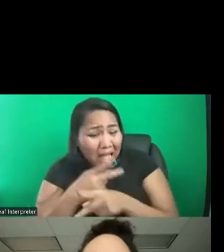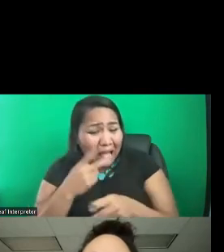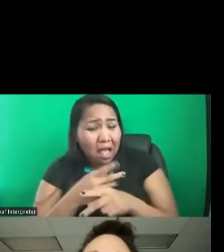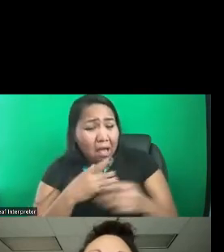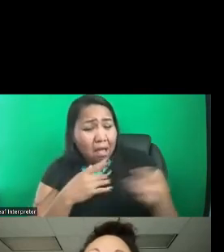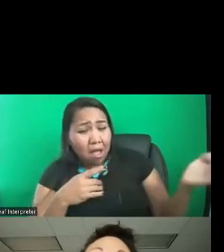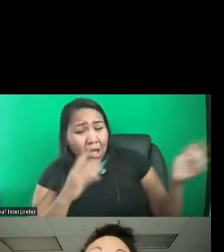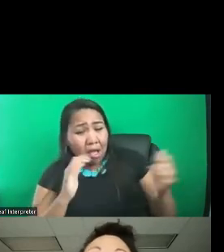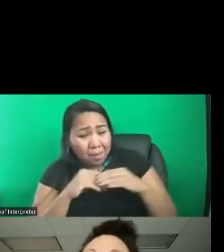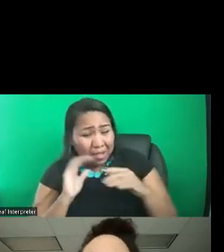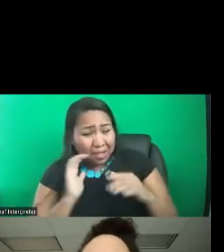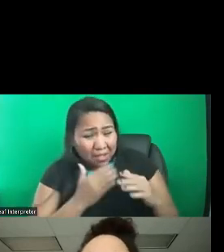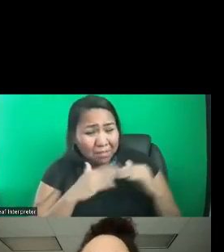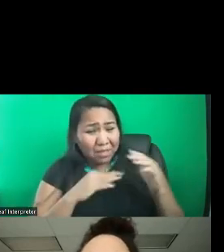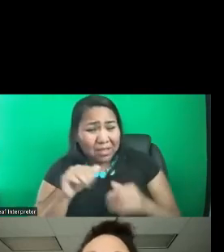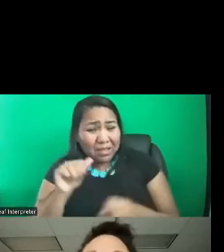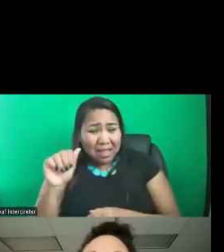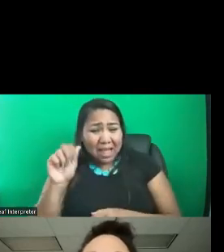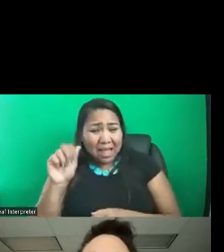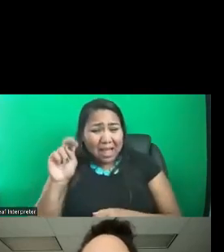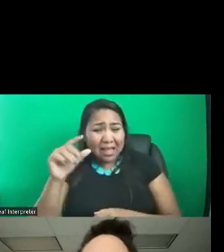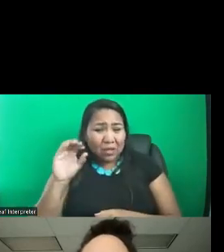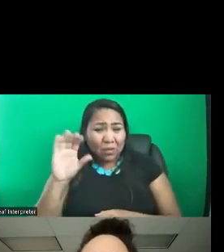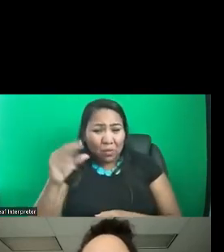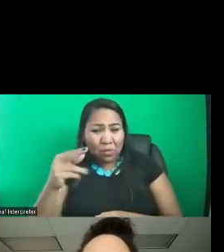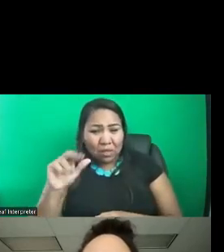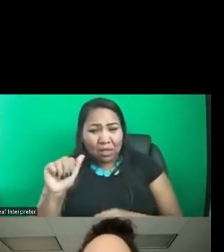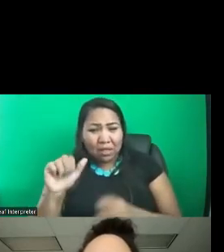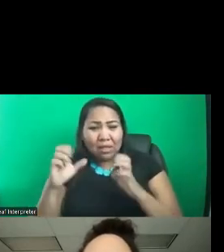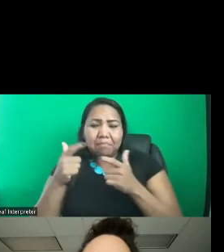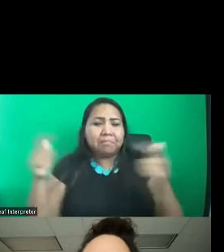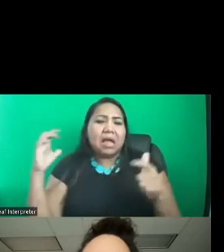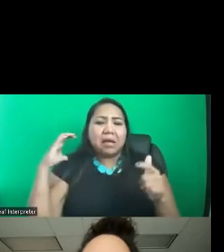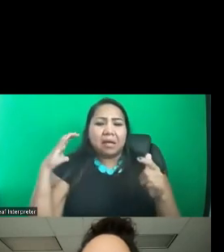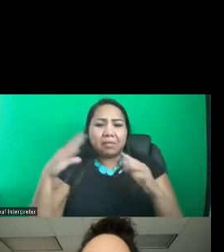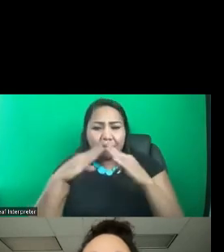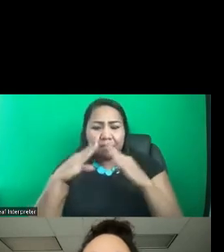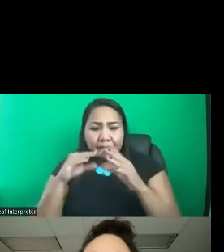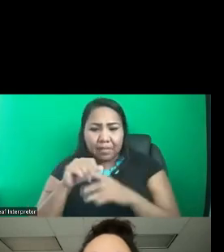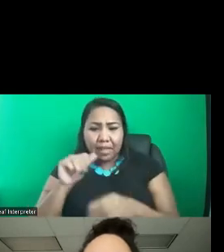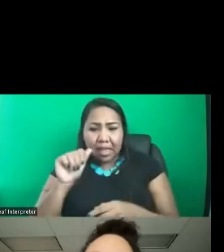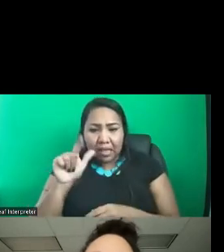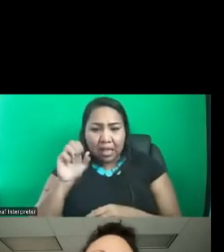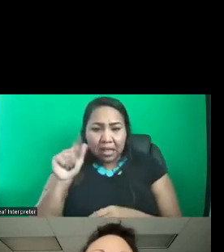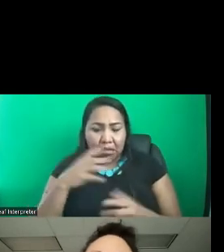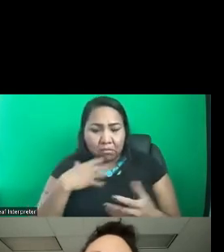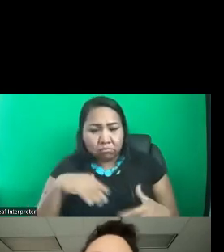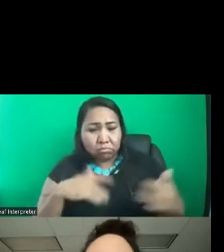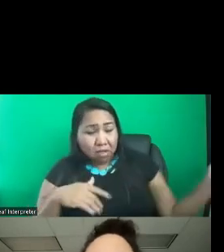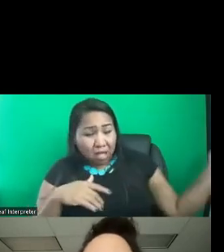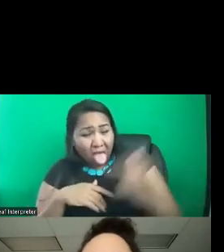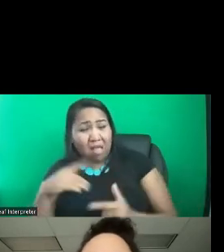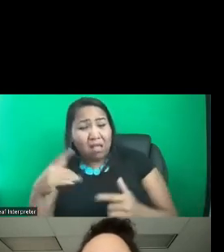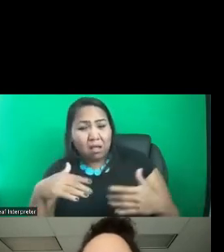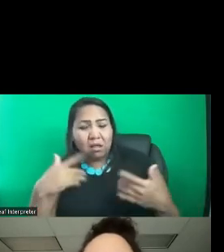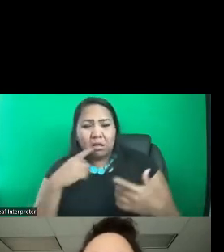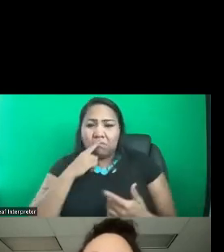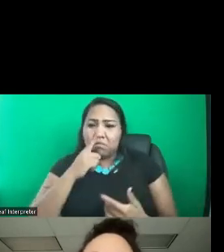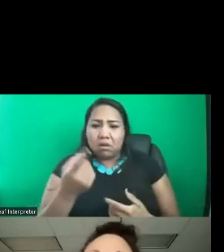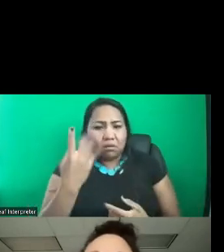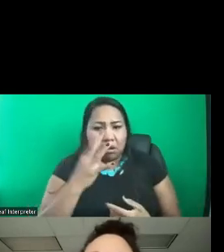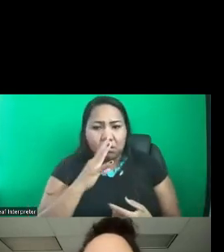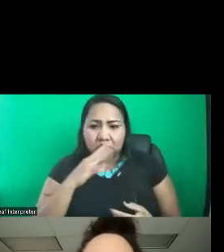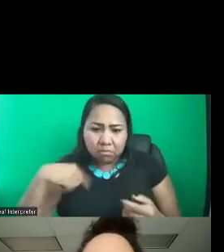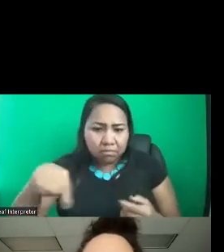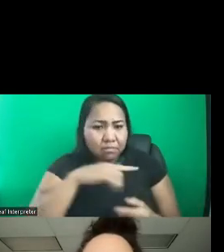And so, that's just one little thing, but in all of my classes, it's like, what do we have to remember that may be different when you're dealing